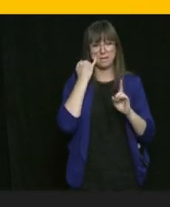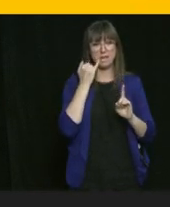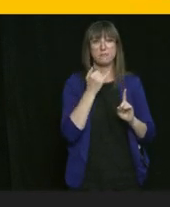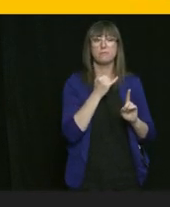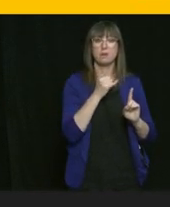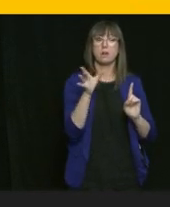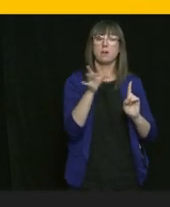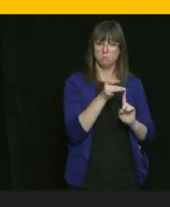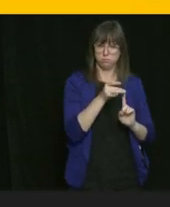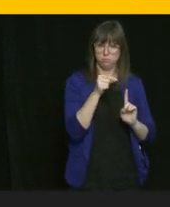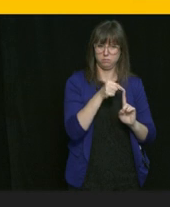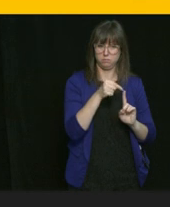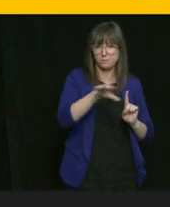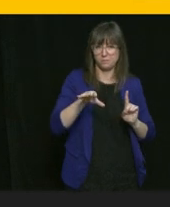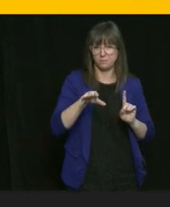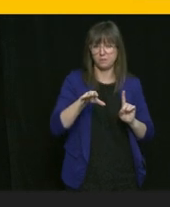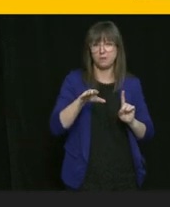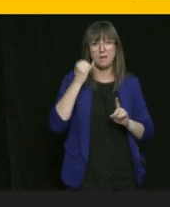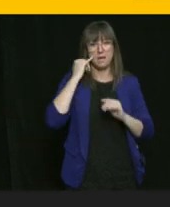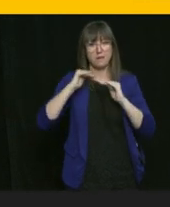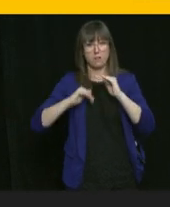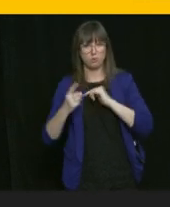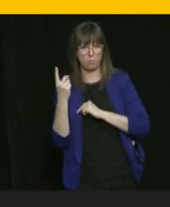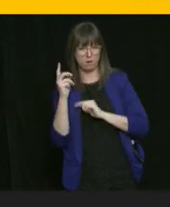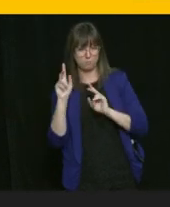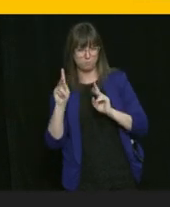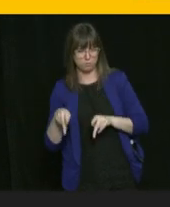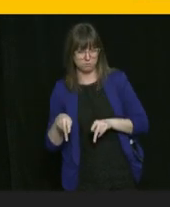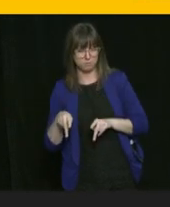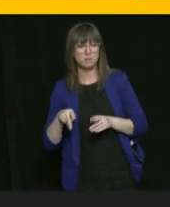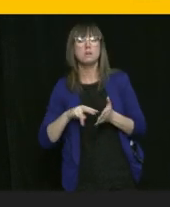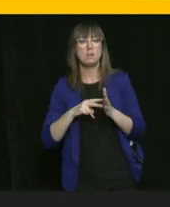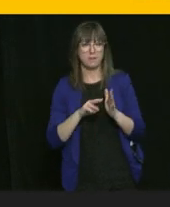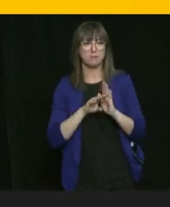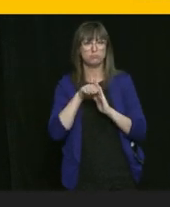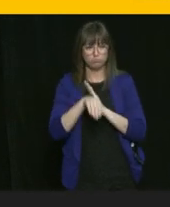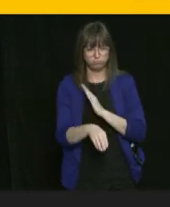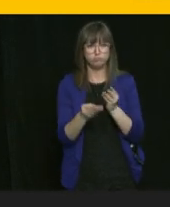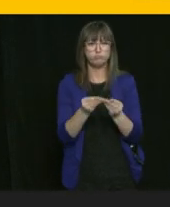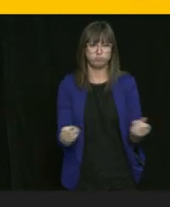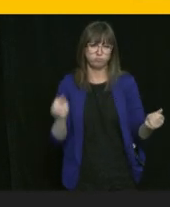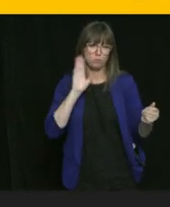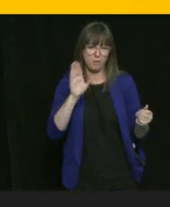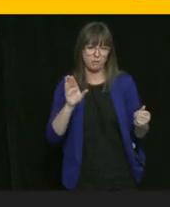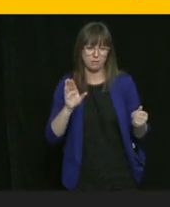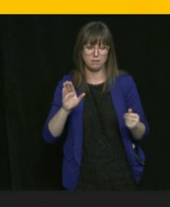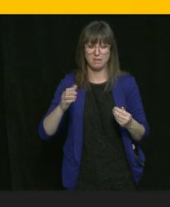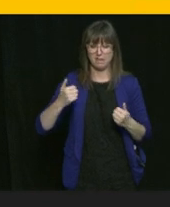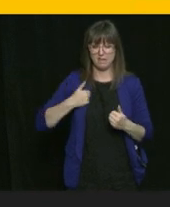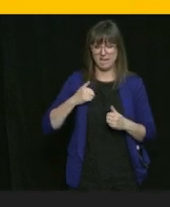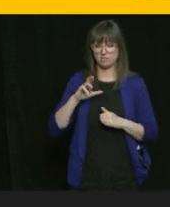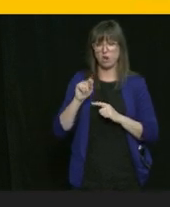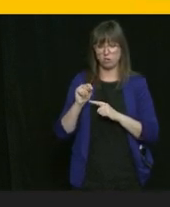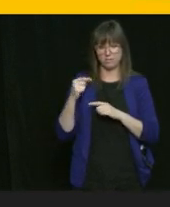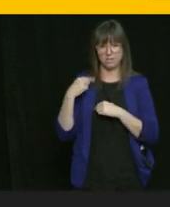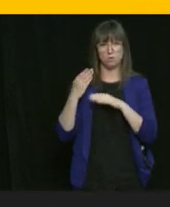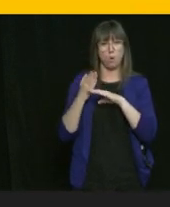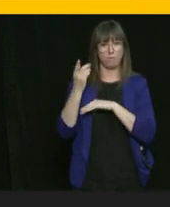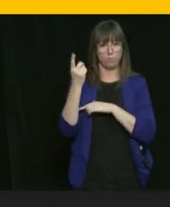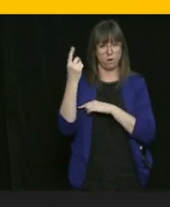in Canada passes the virus one person, the epidemic will die out. Canada's RT has been greater than one since the